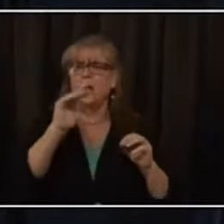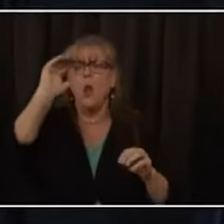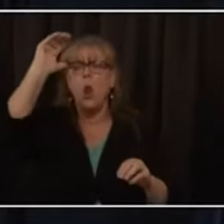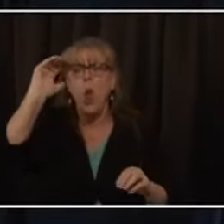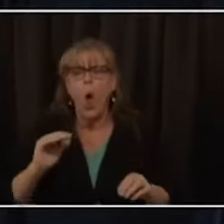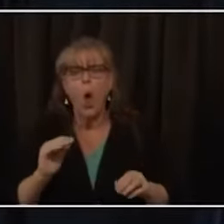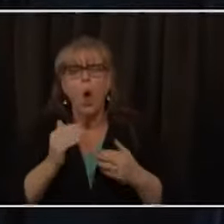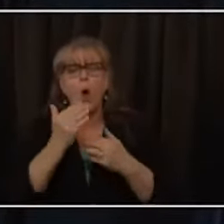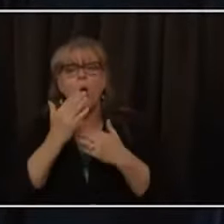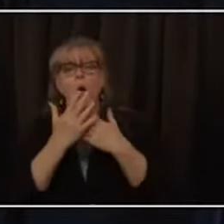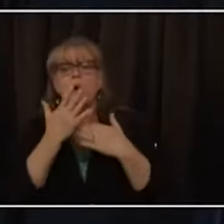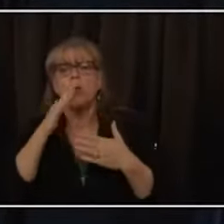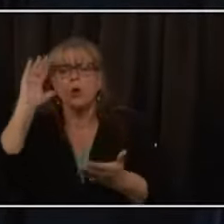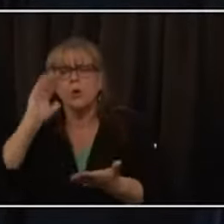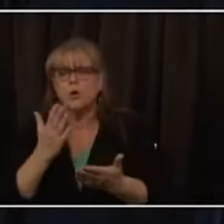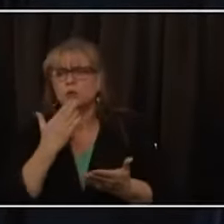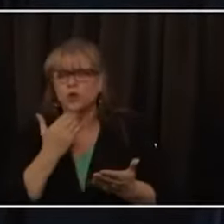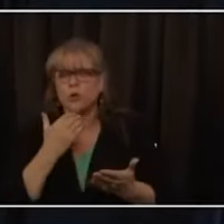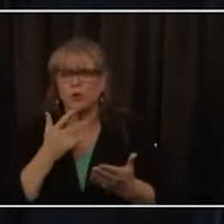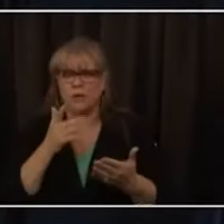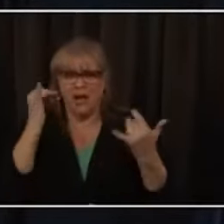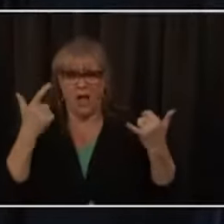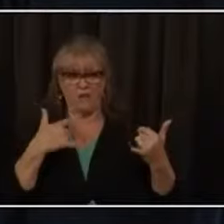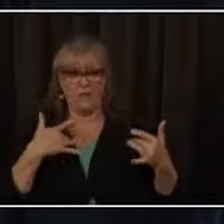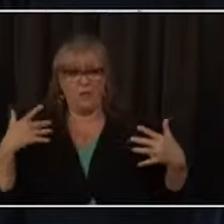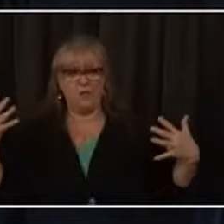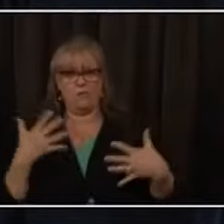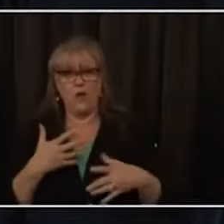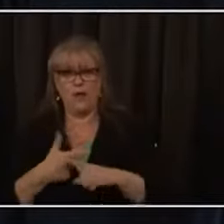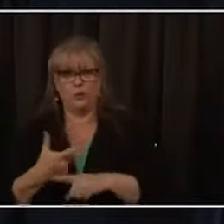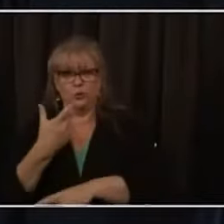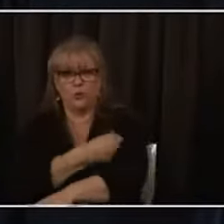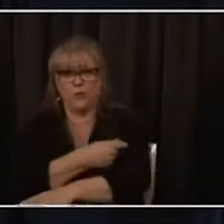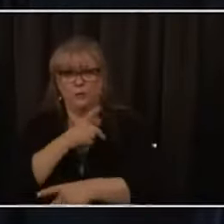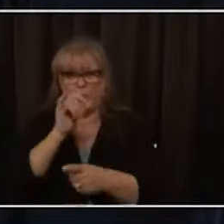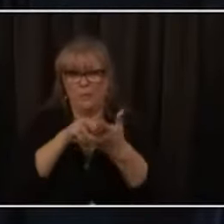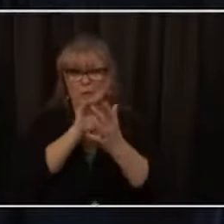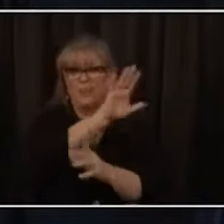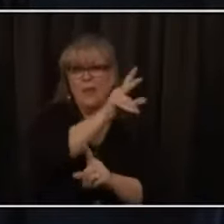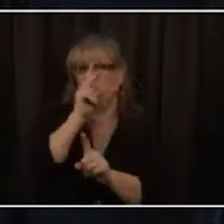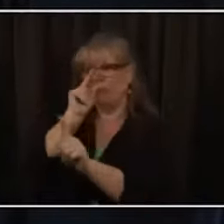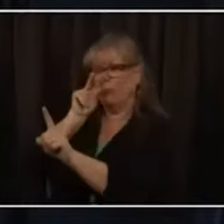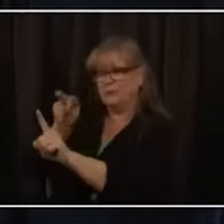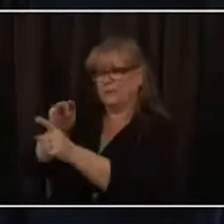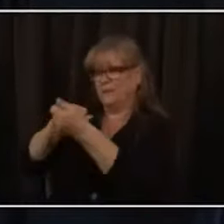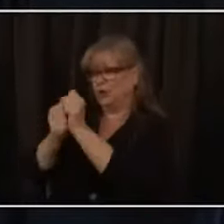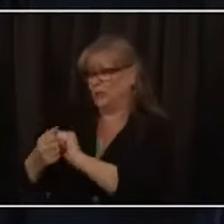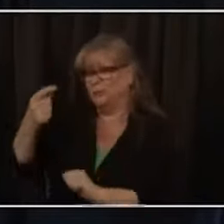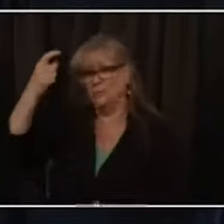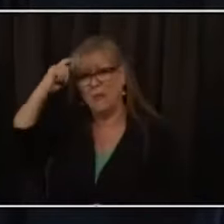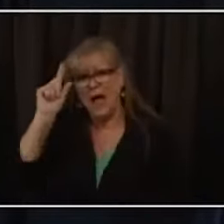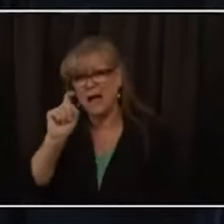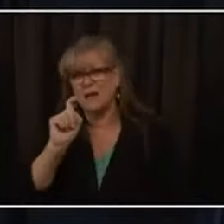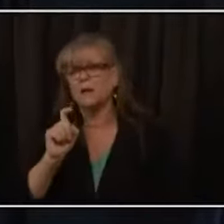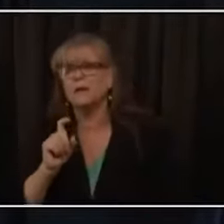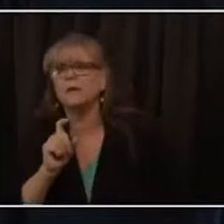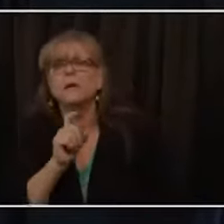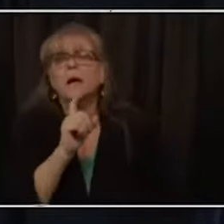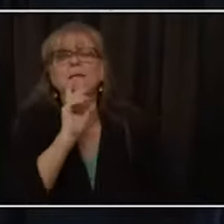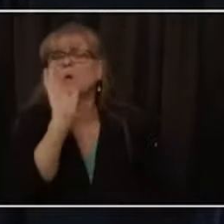opinion on that changed in light of more recent events? No, this will be important to bring Dr. France in. This is totally different